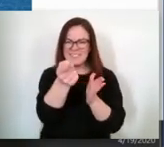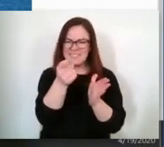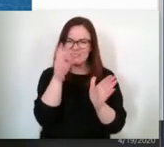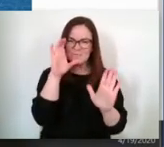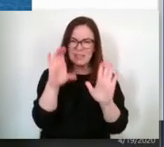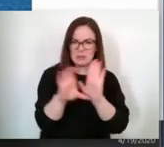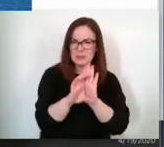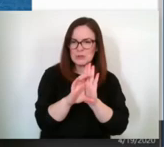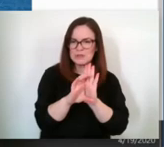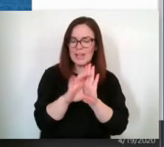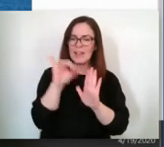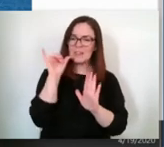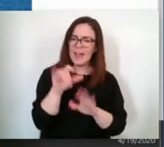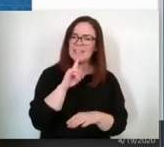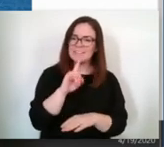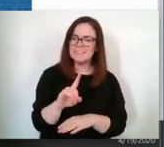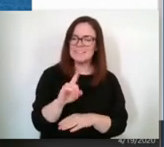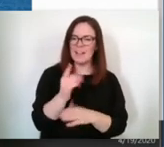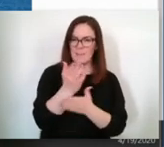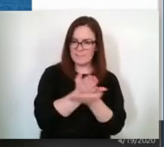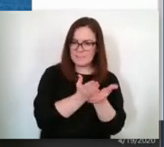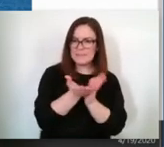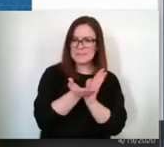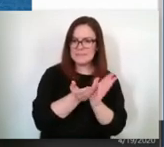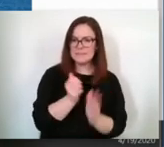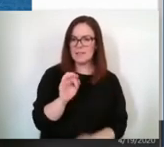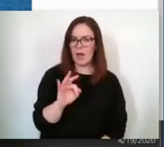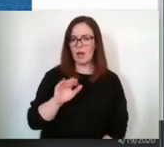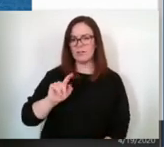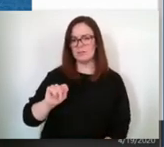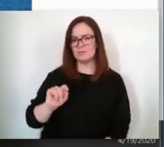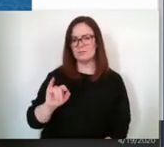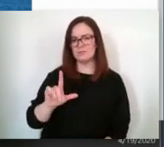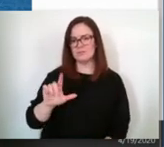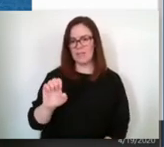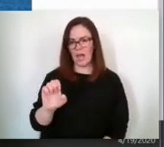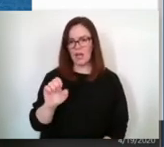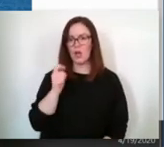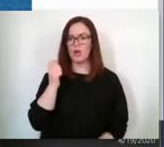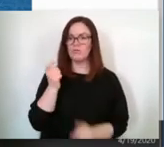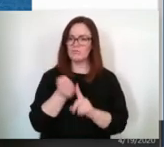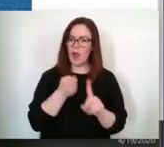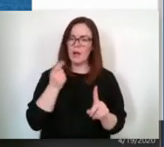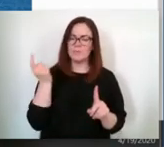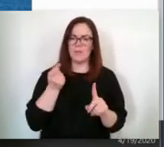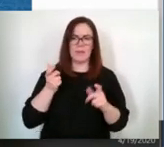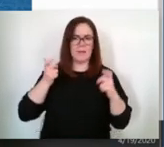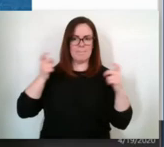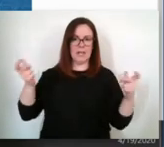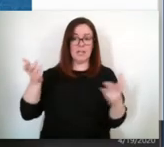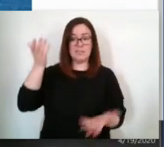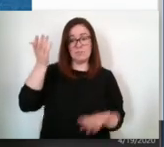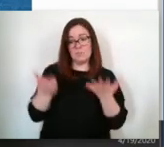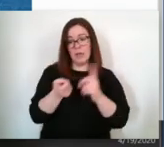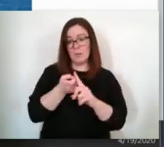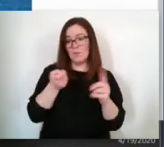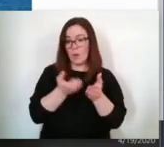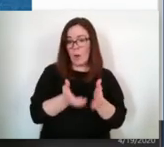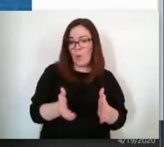tile, that's a chip of a tile from something bigger. Maybe it was from a bowl, maybe it was